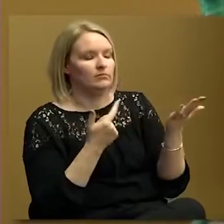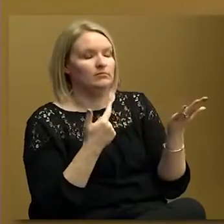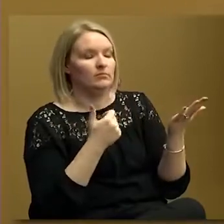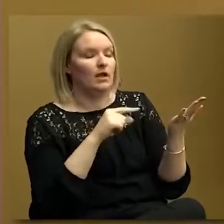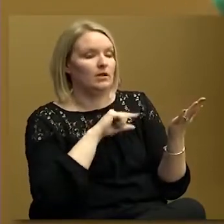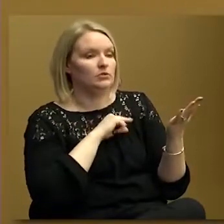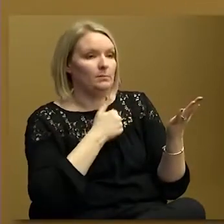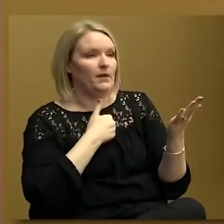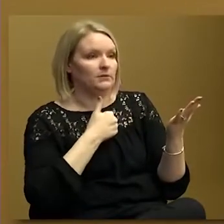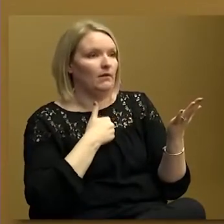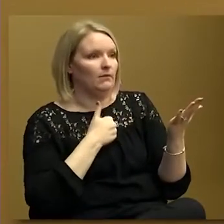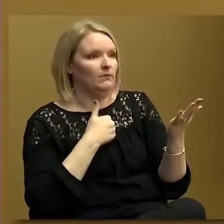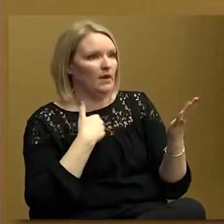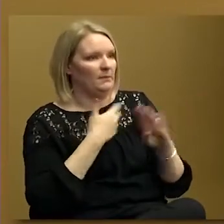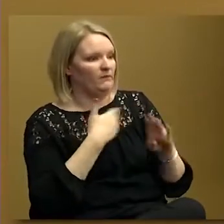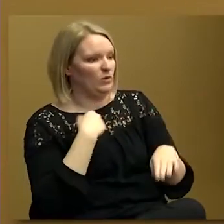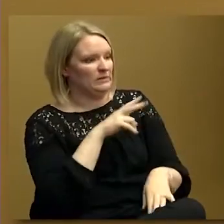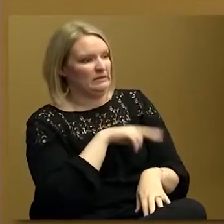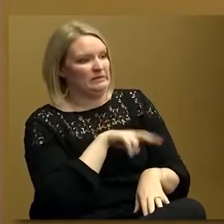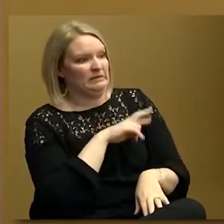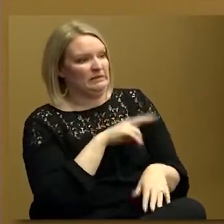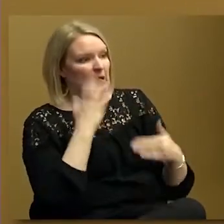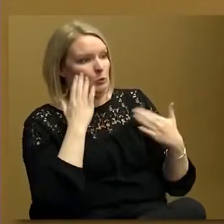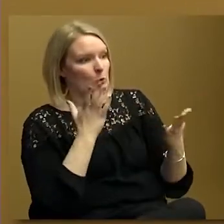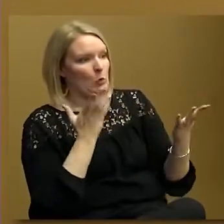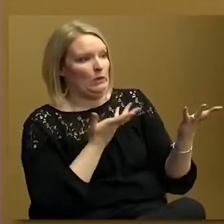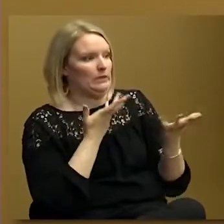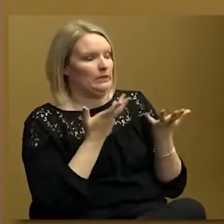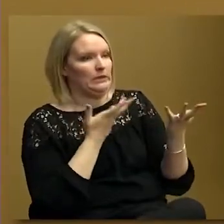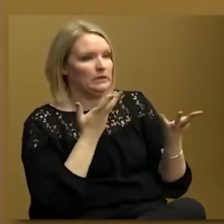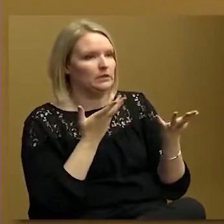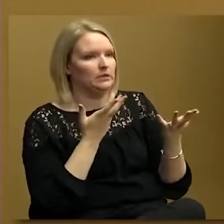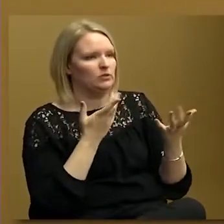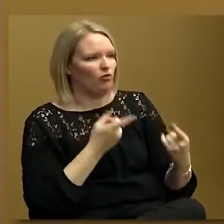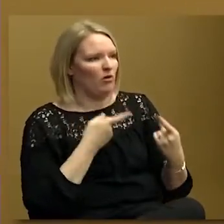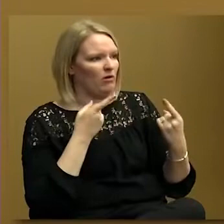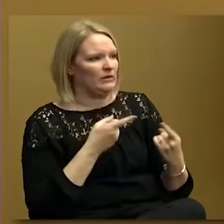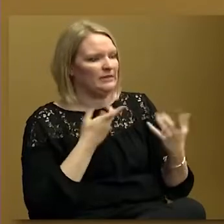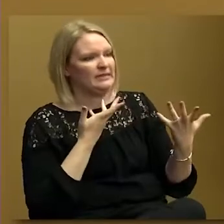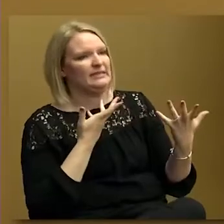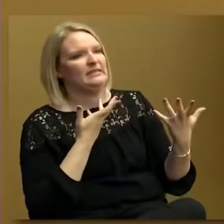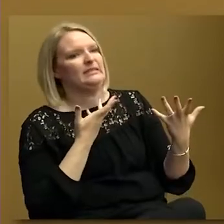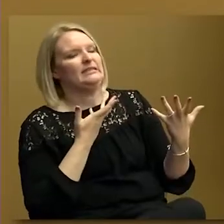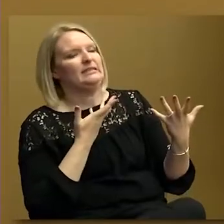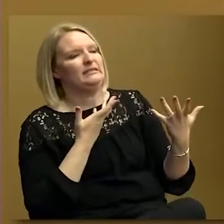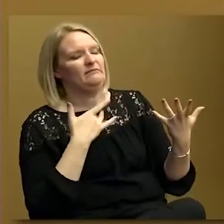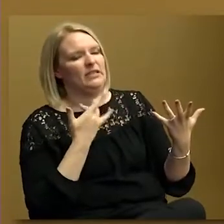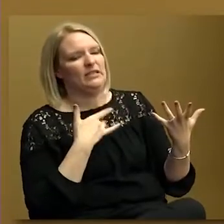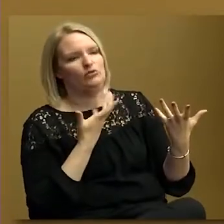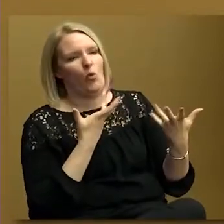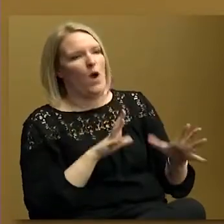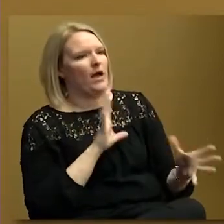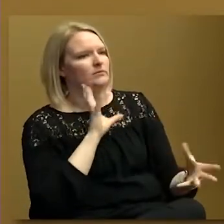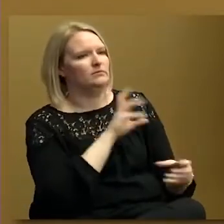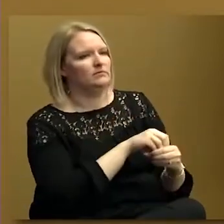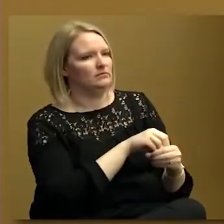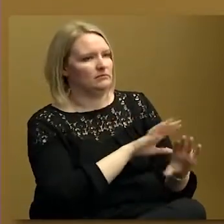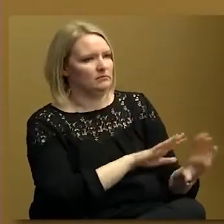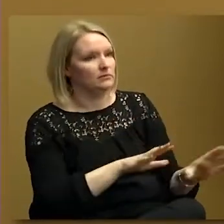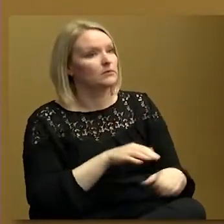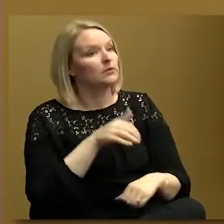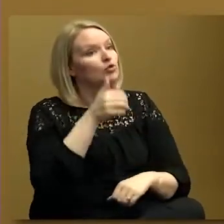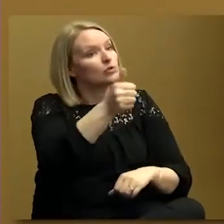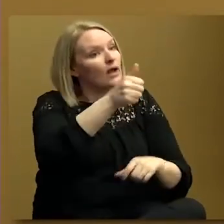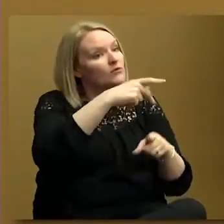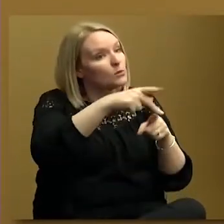guilty, I was there once. I didn't know what to do. And you struggle with it. And you're supposed to be the professional. And as a professional,